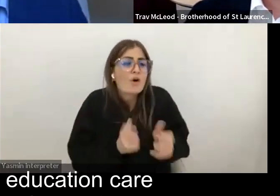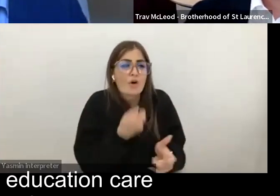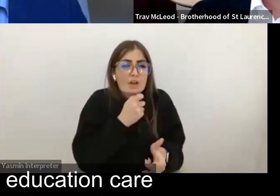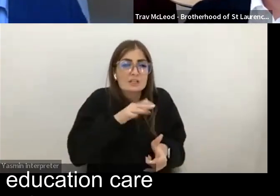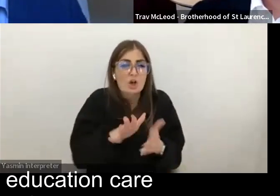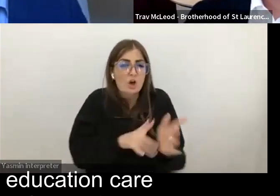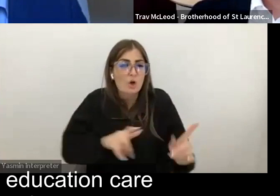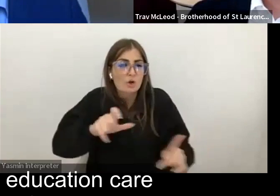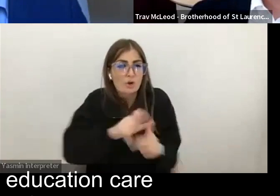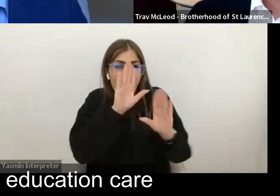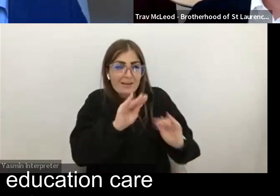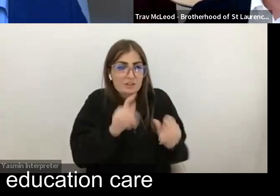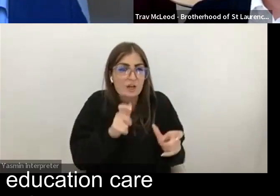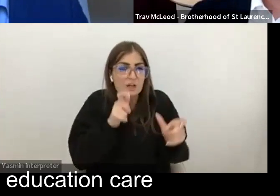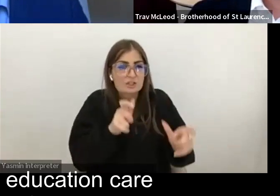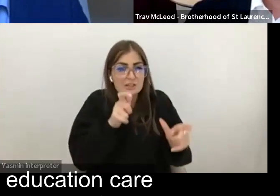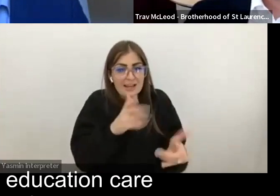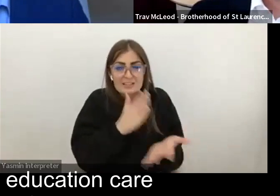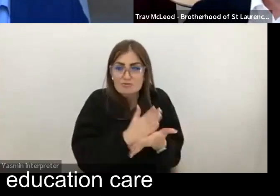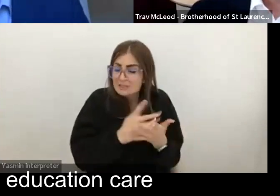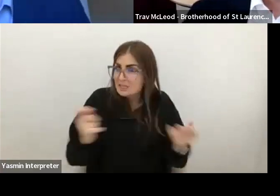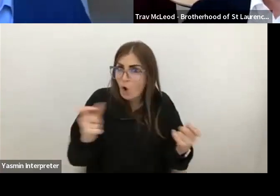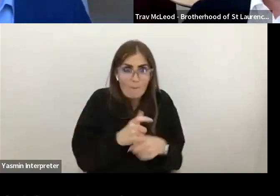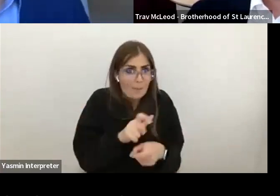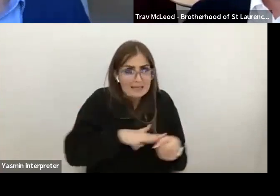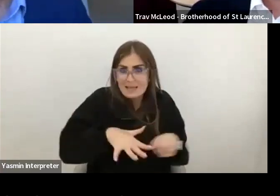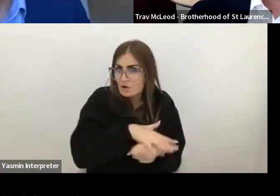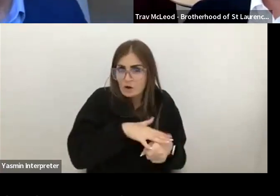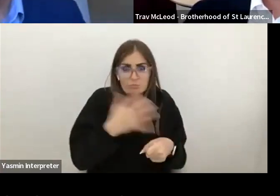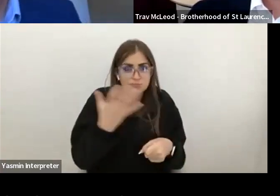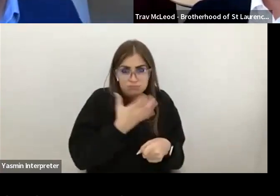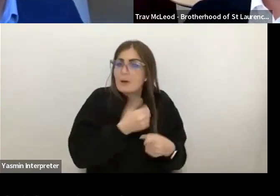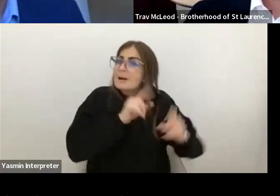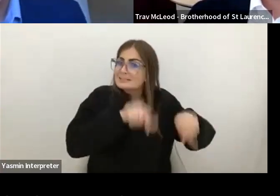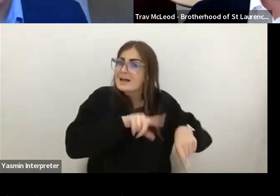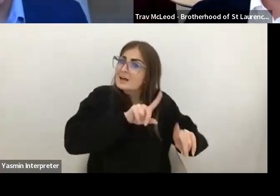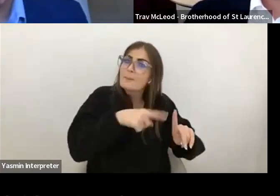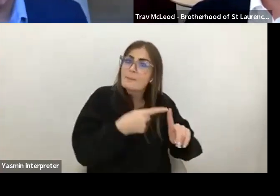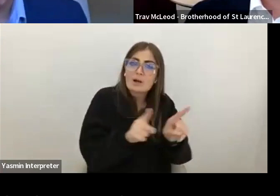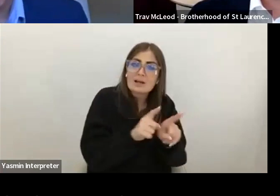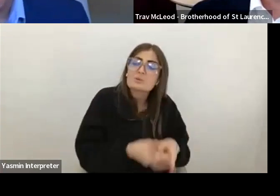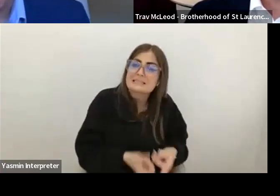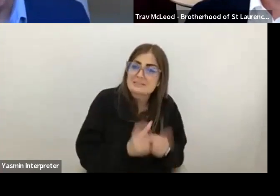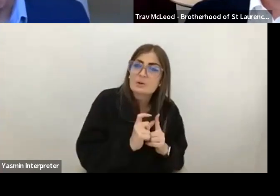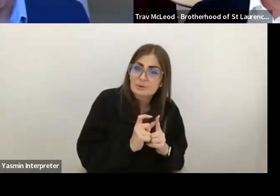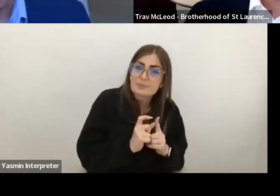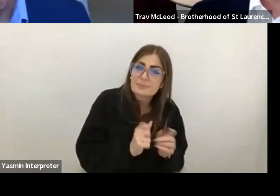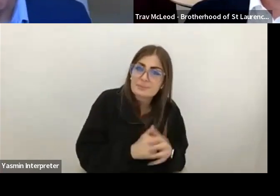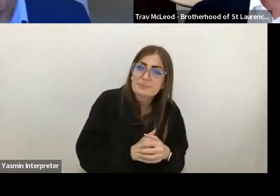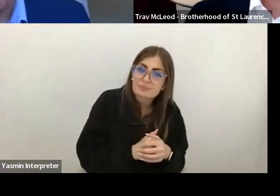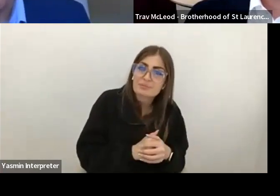education care really is a complex sector, and our starting point is a tough one.